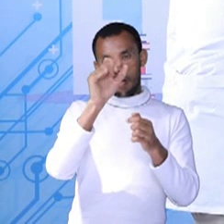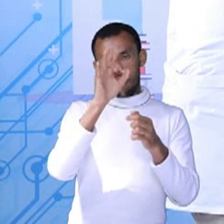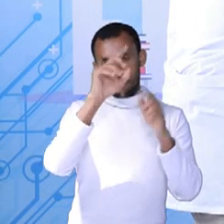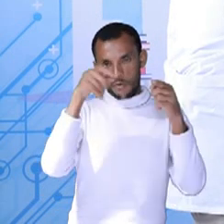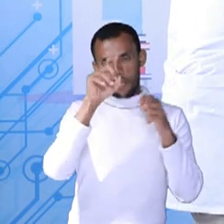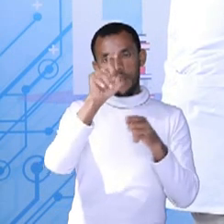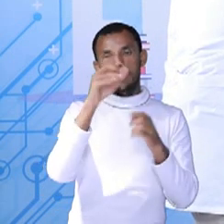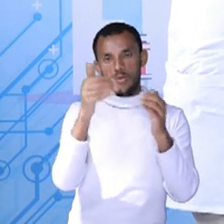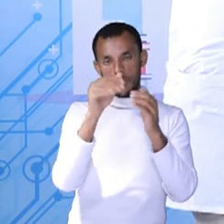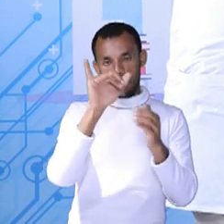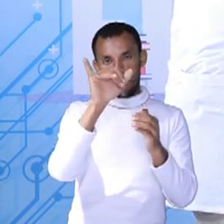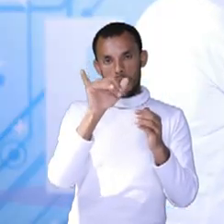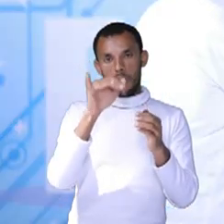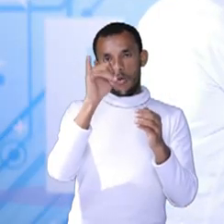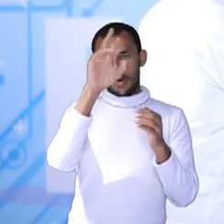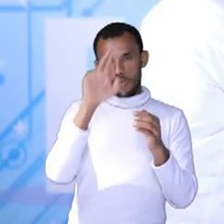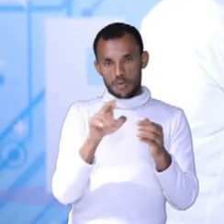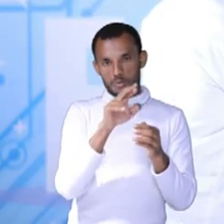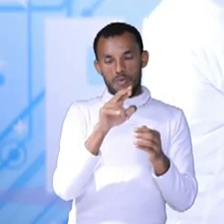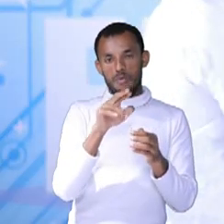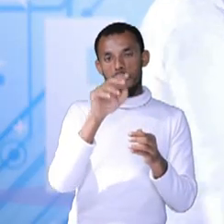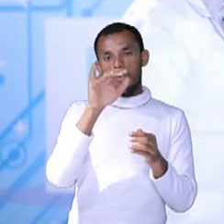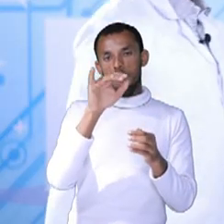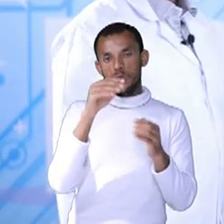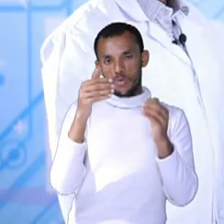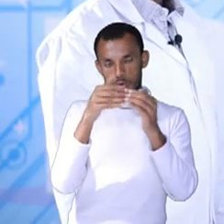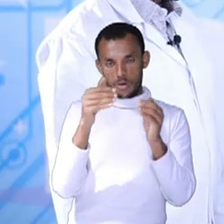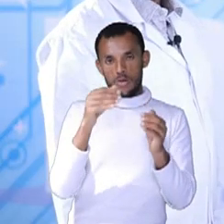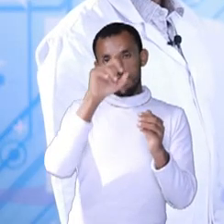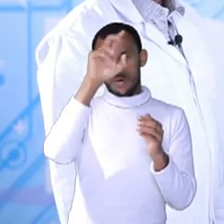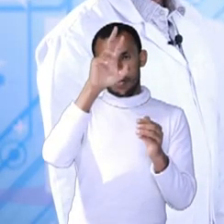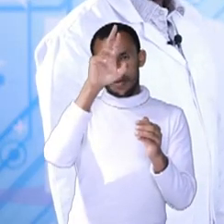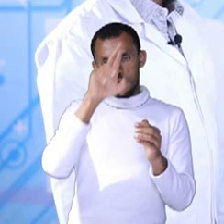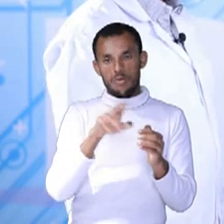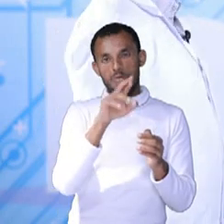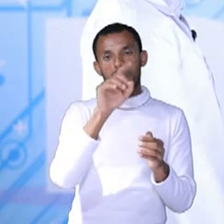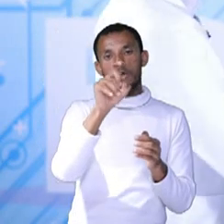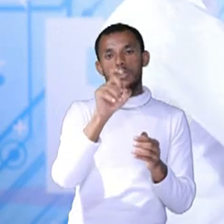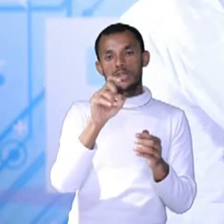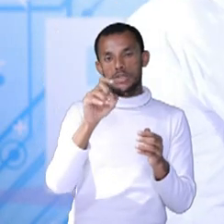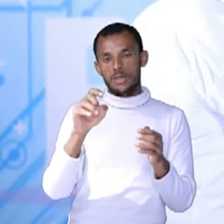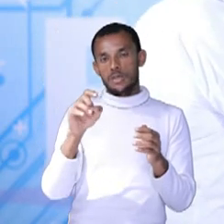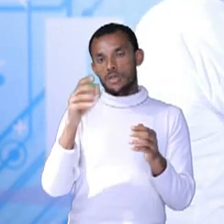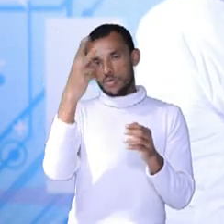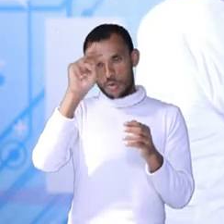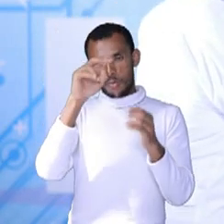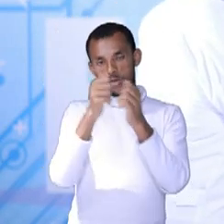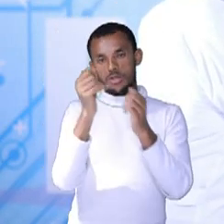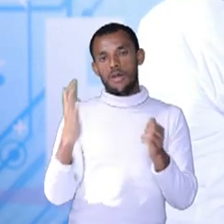it is y. Y is equal to the square root of x. So square both sides, you'll have this